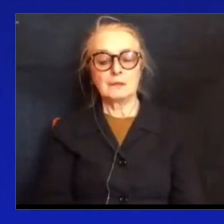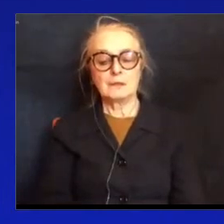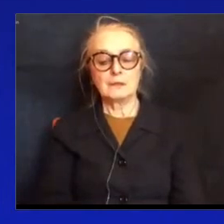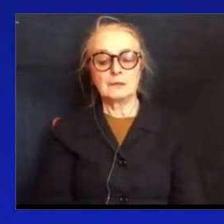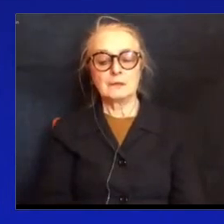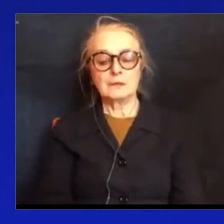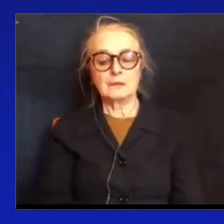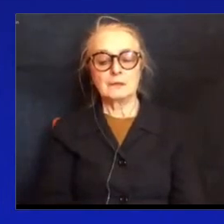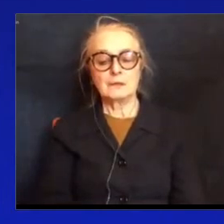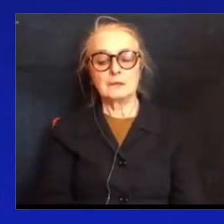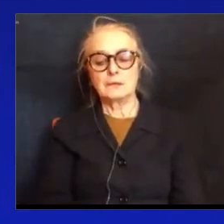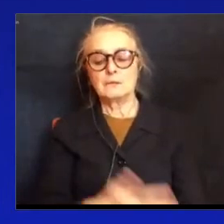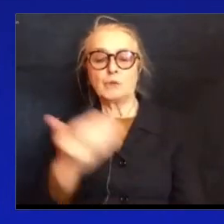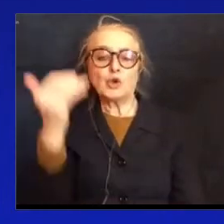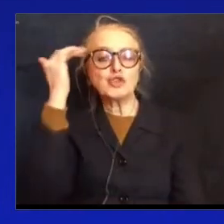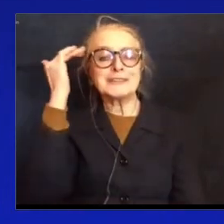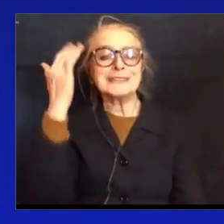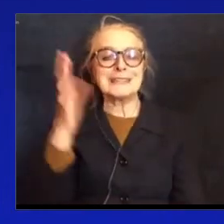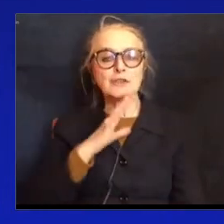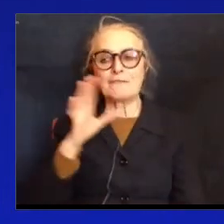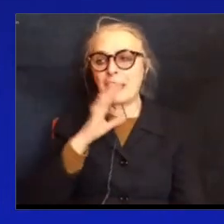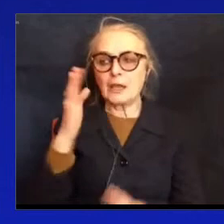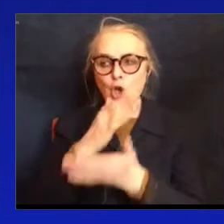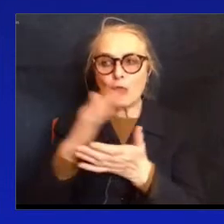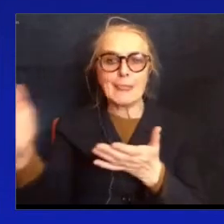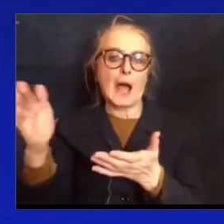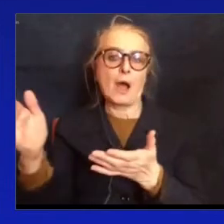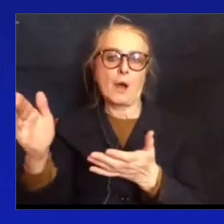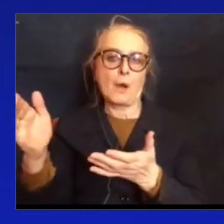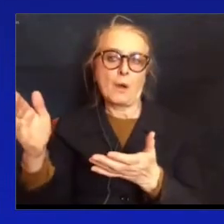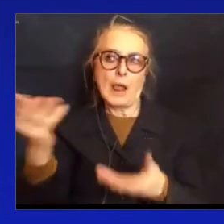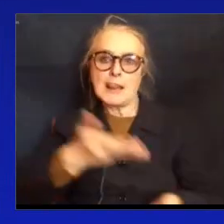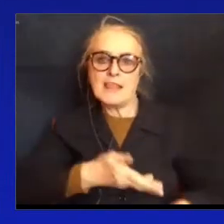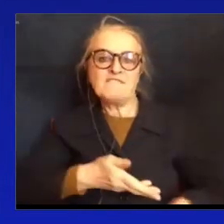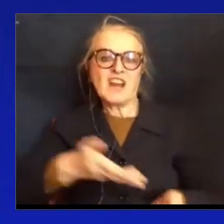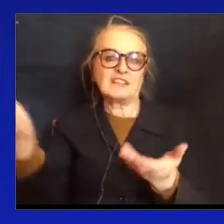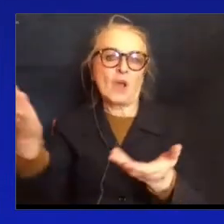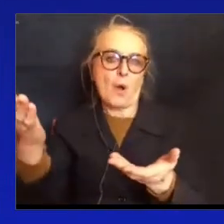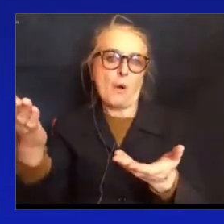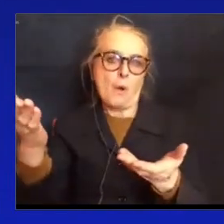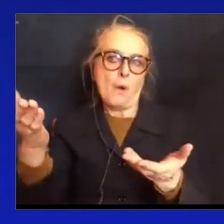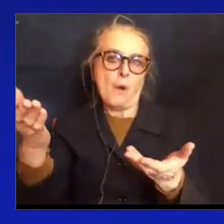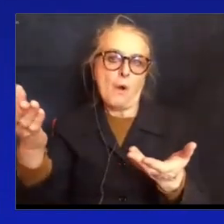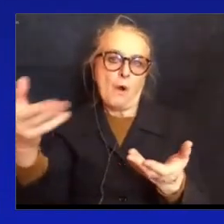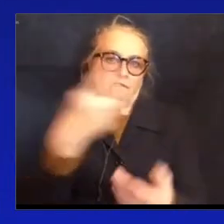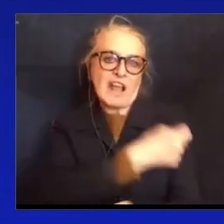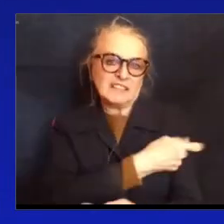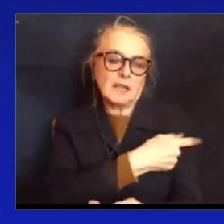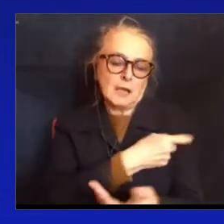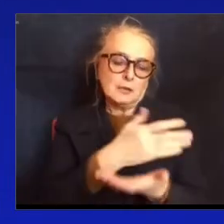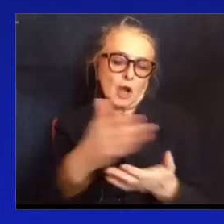shipment delays. When do we expect to vaccinate all of our long-term care residents, both doses?